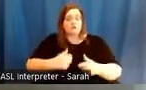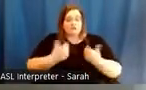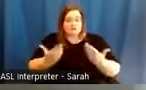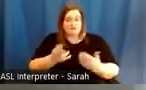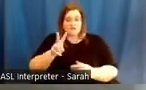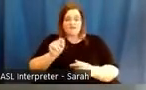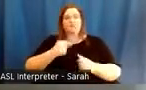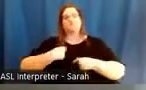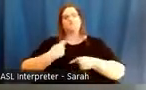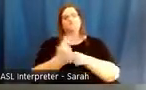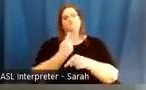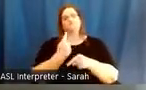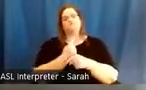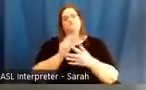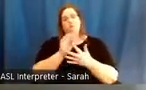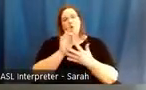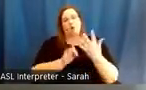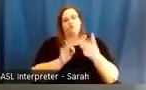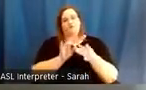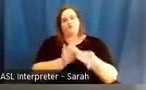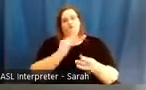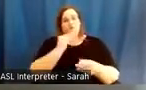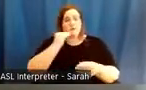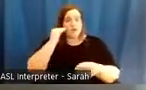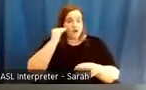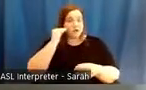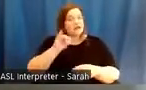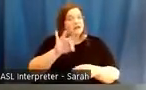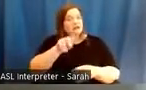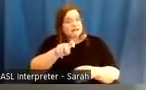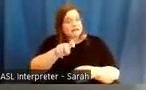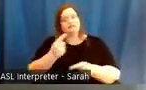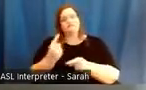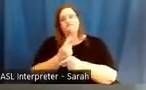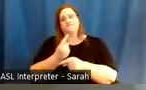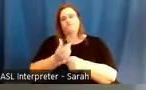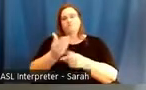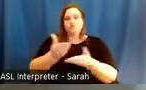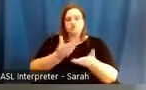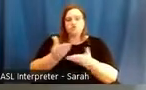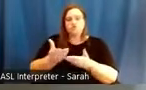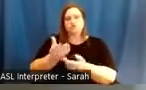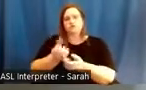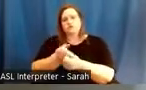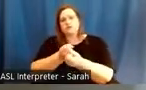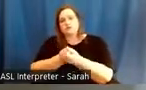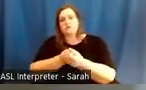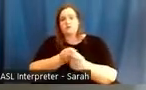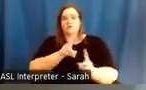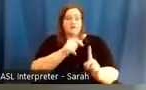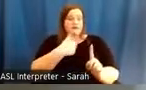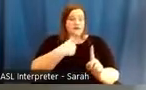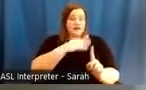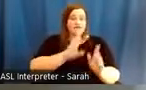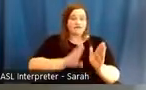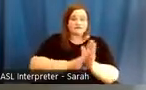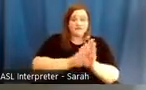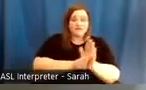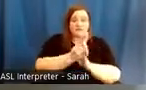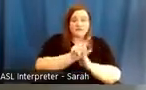housing options and, if needed, appropriate services and supports. So Vermonters with developmental disabilities,